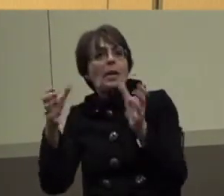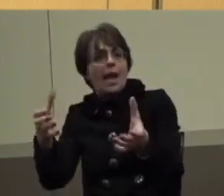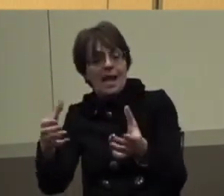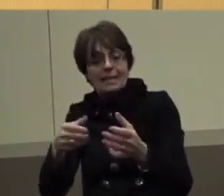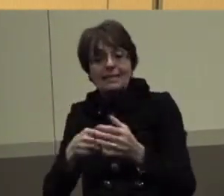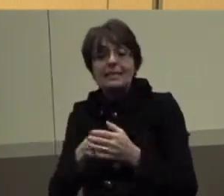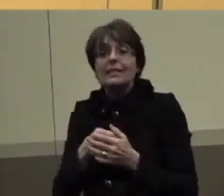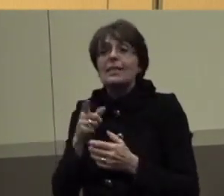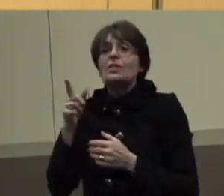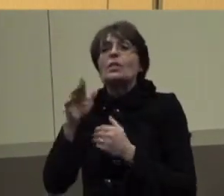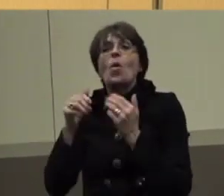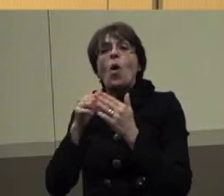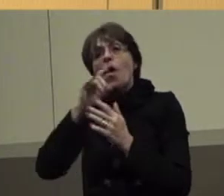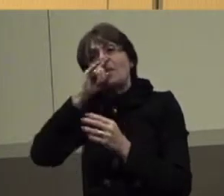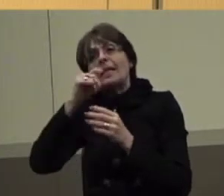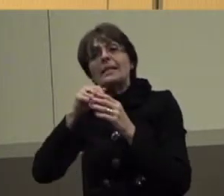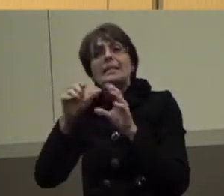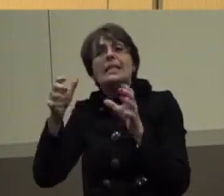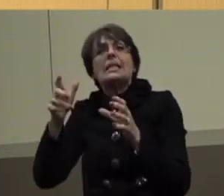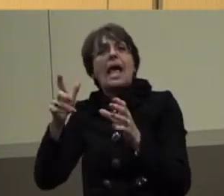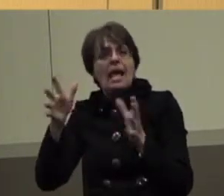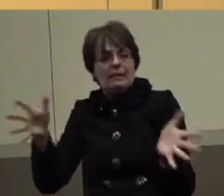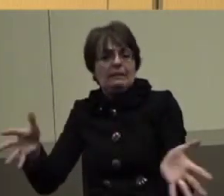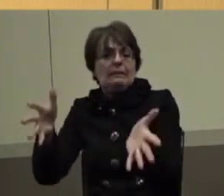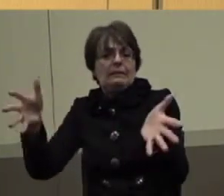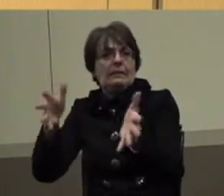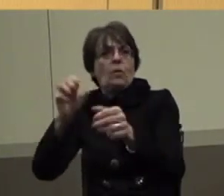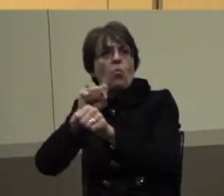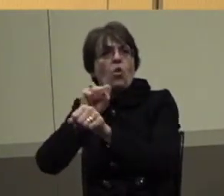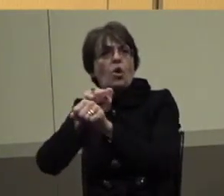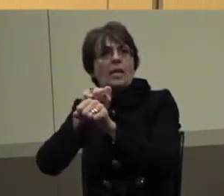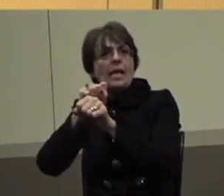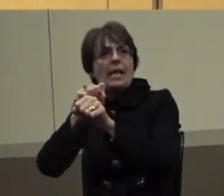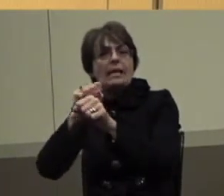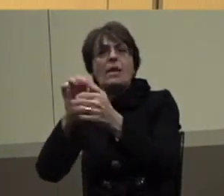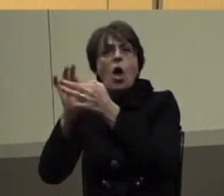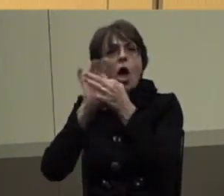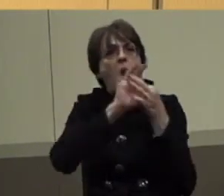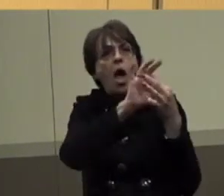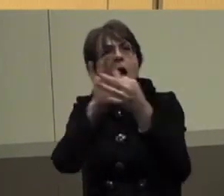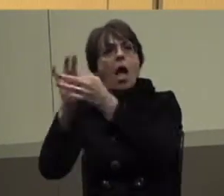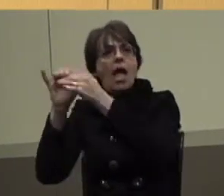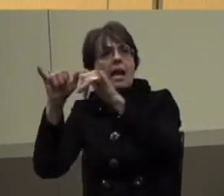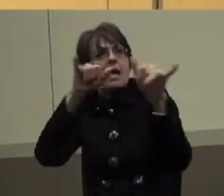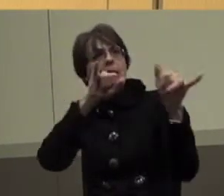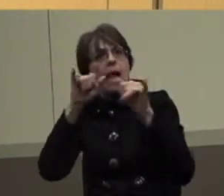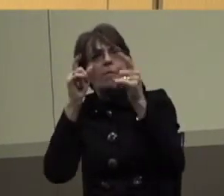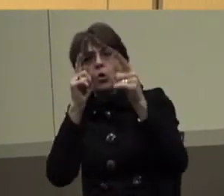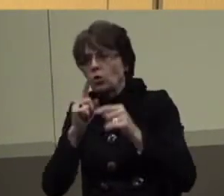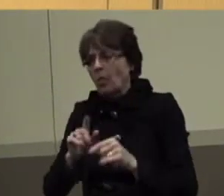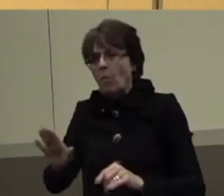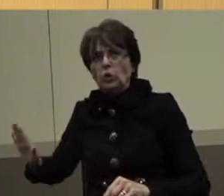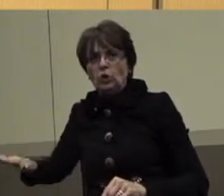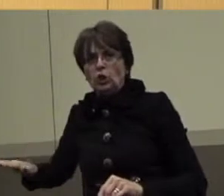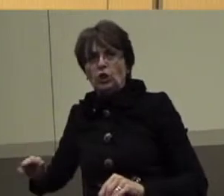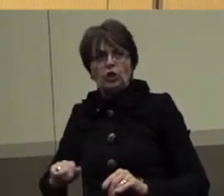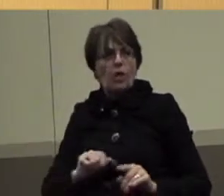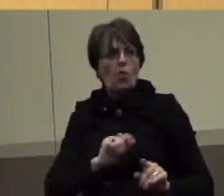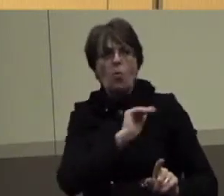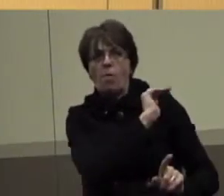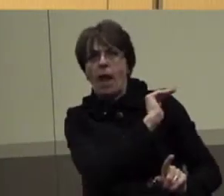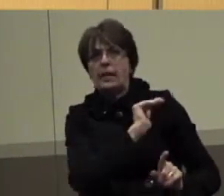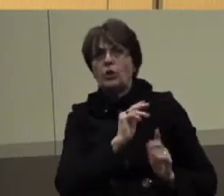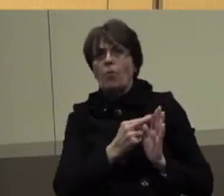gets all the kids in the class working on a common goal, so they'll shush each other and remind each other the rules,